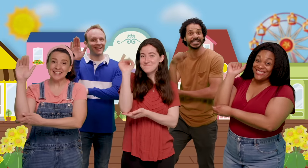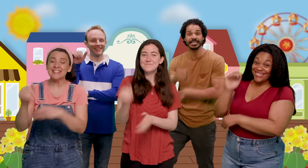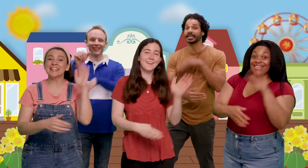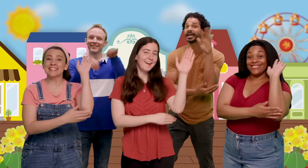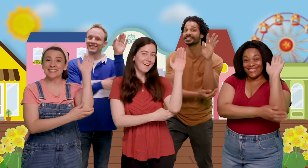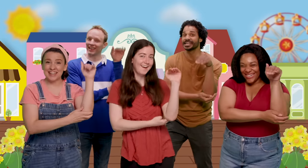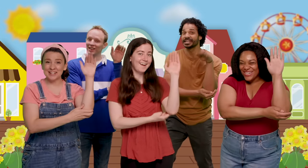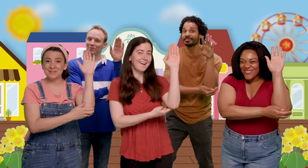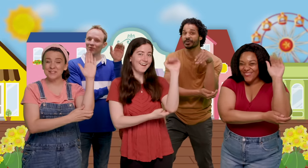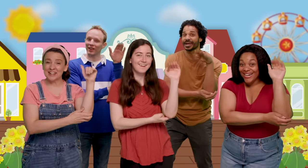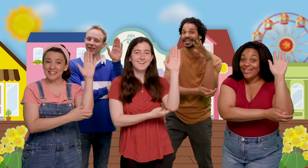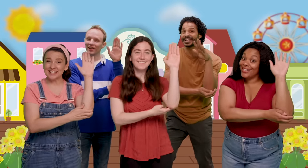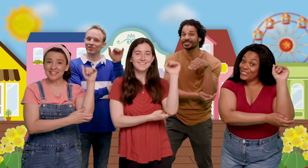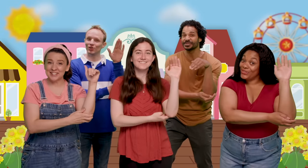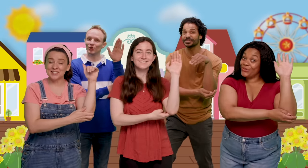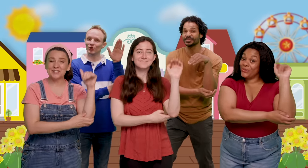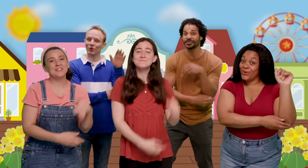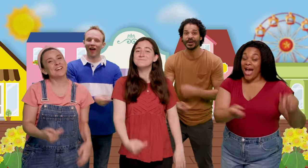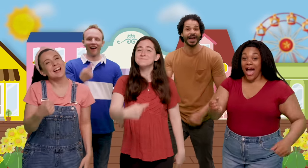Skinnamarink-a-dink-a-dink,